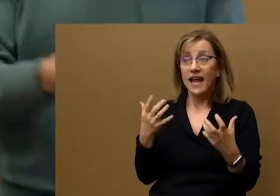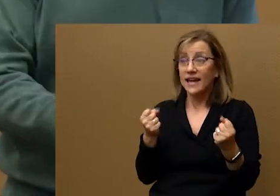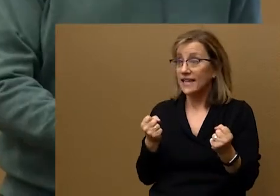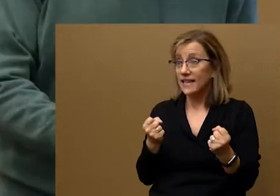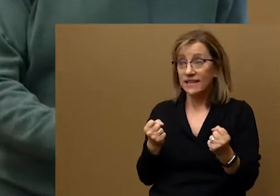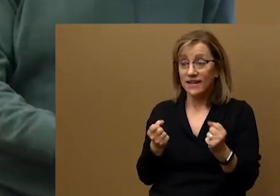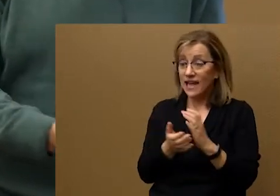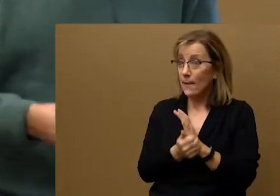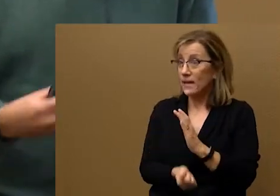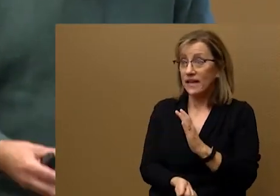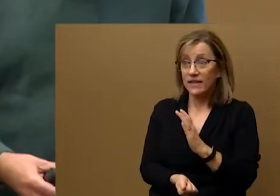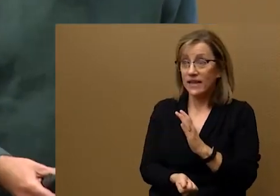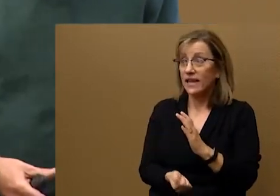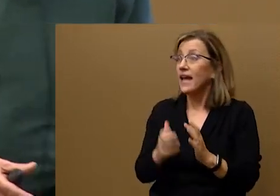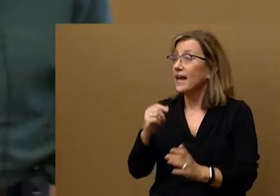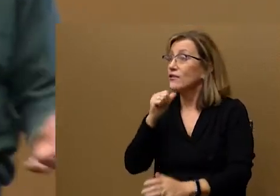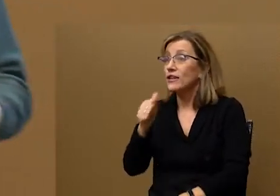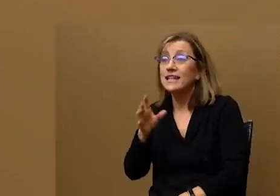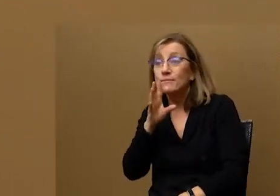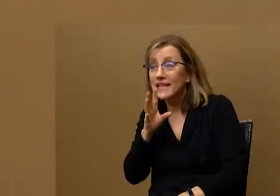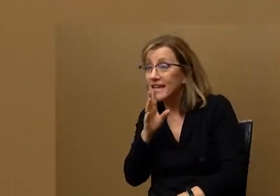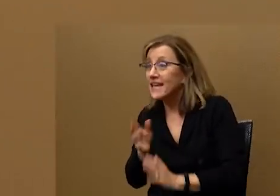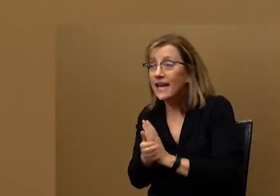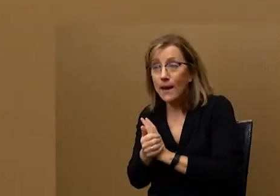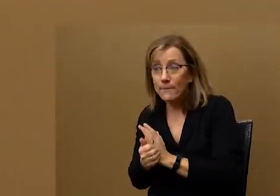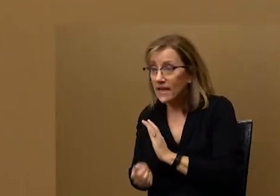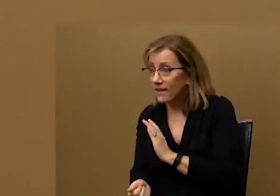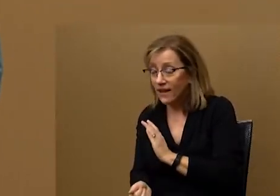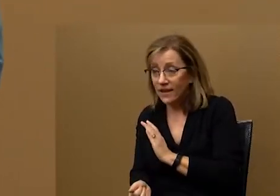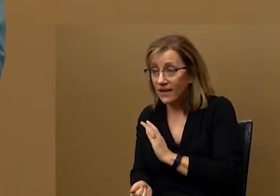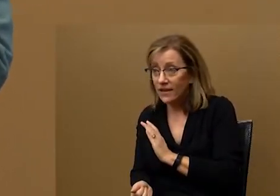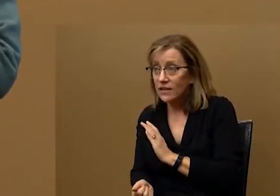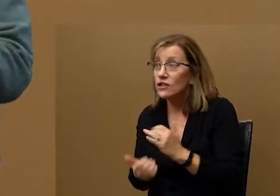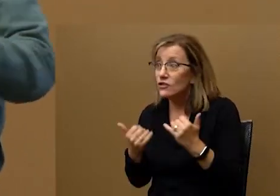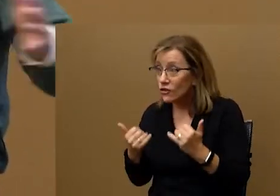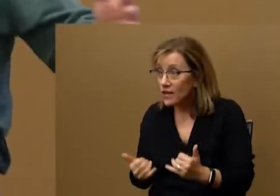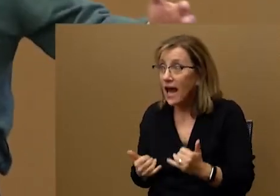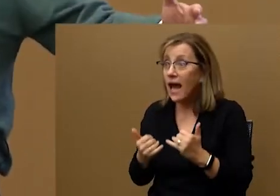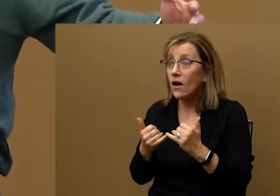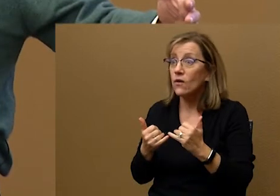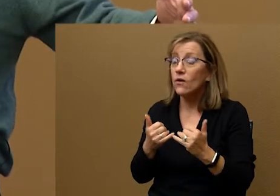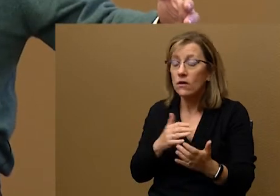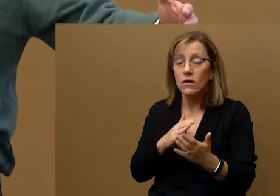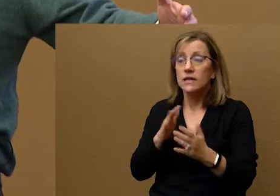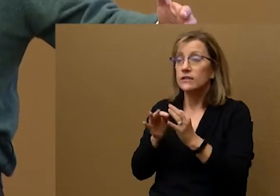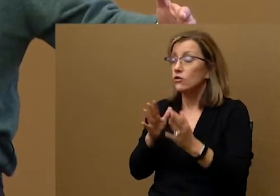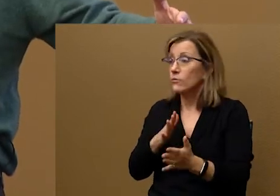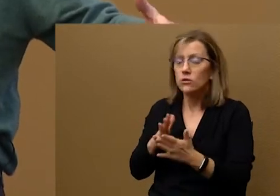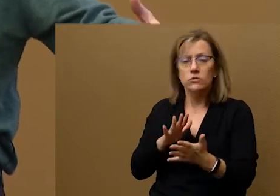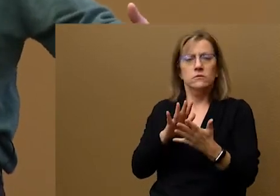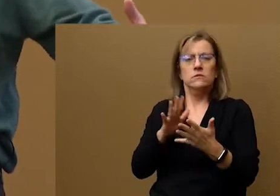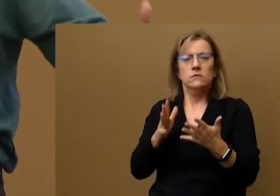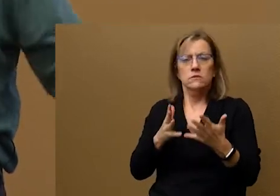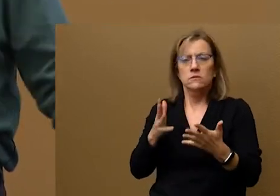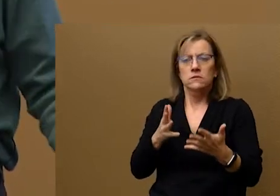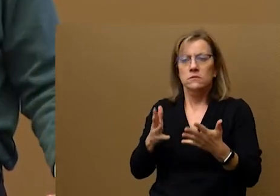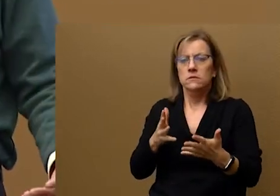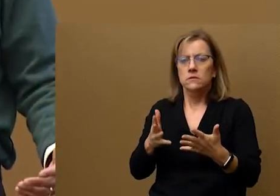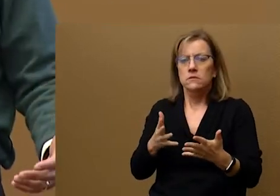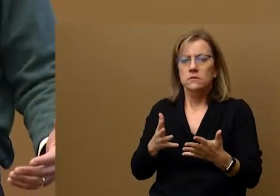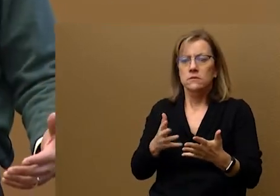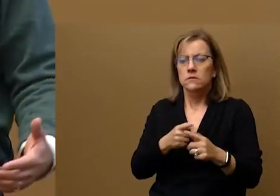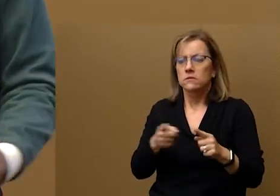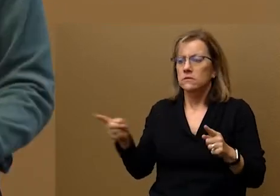not signing competently, and they're not speaking competently. And so what interpreters are now grappling with is, oh my